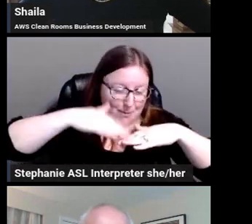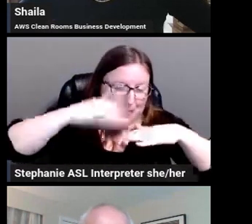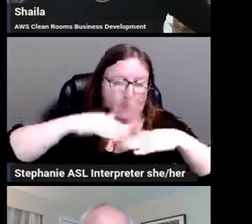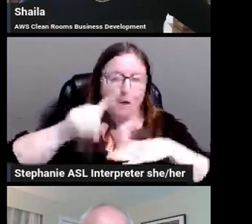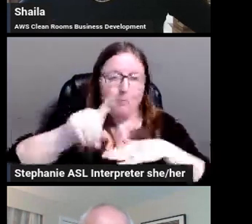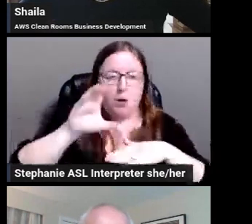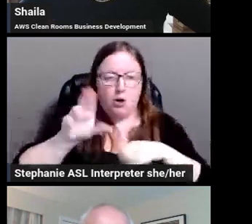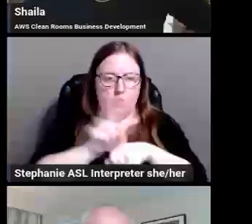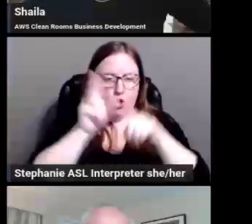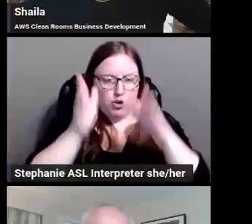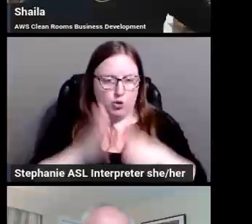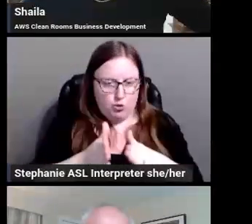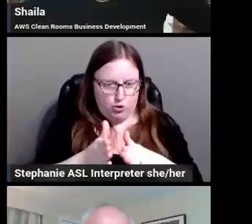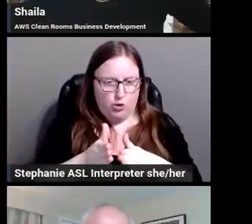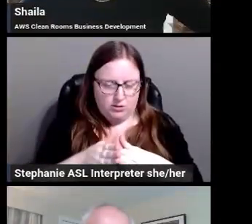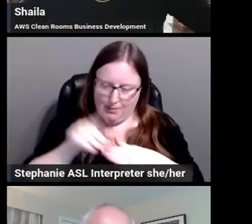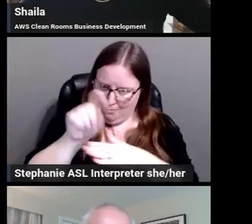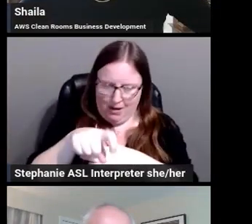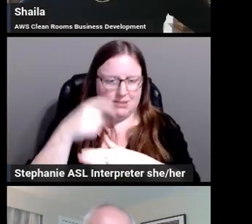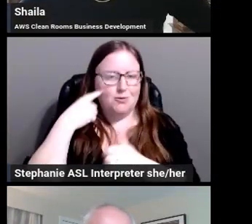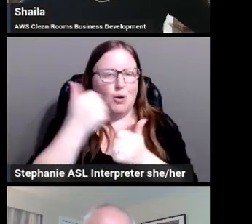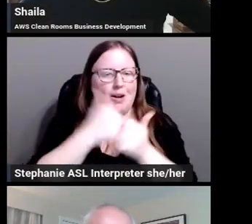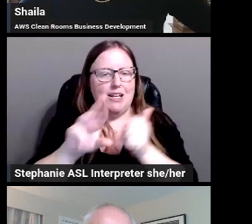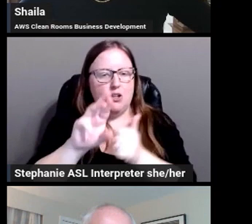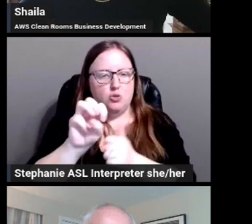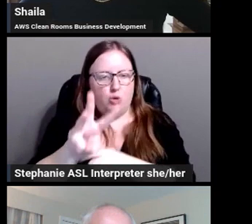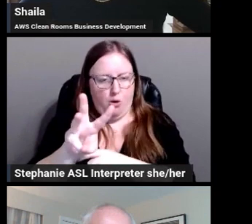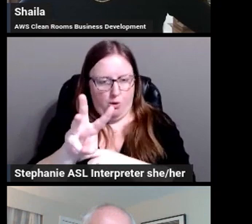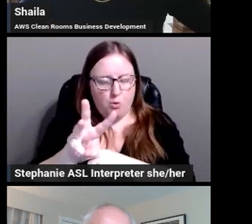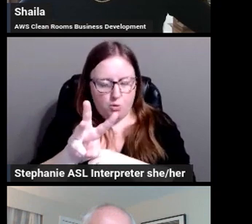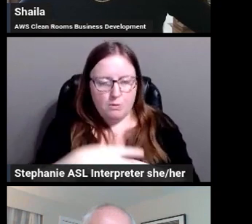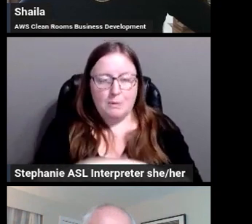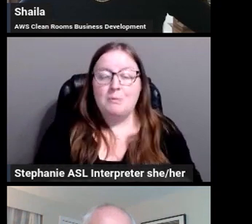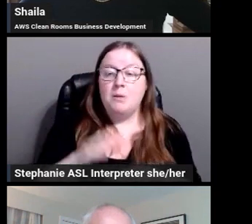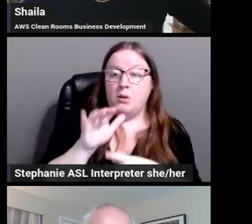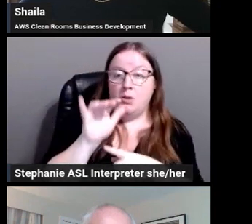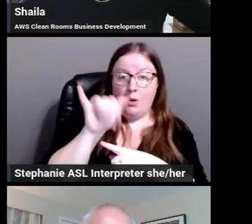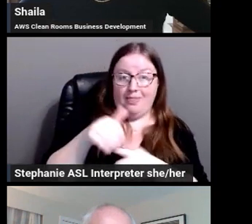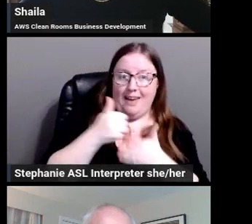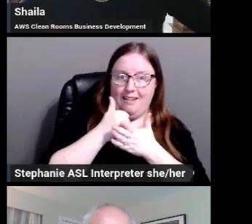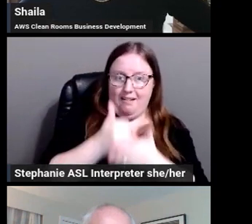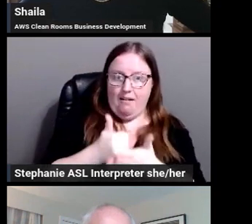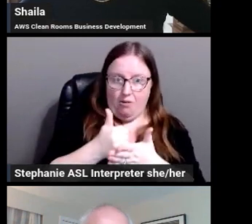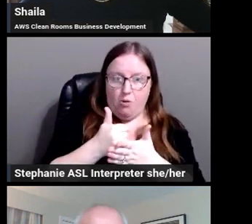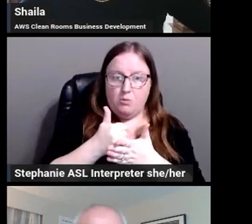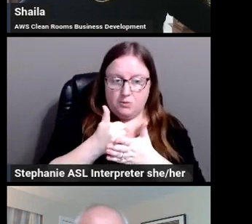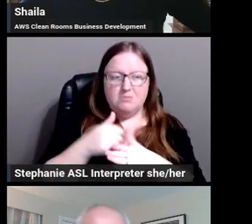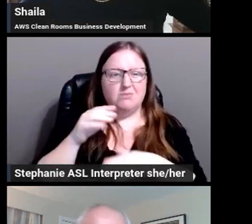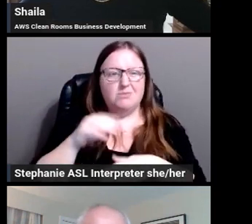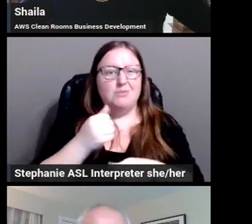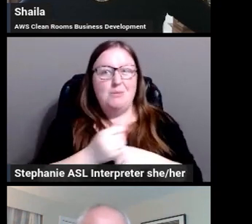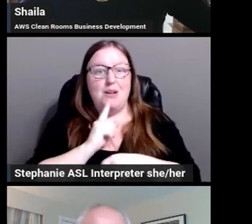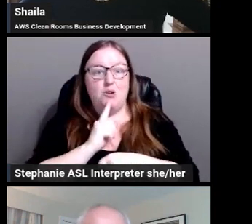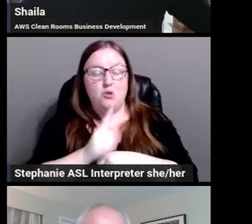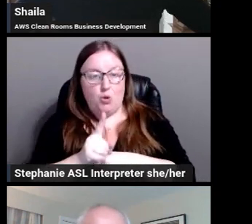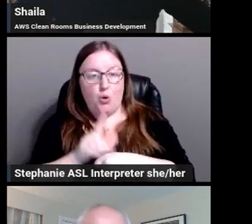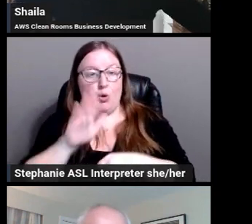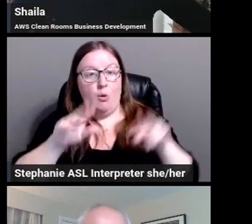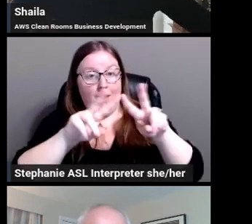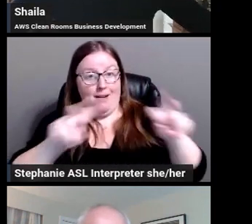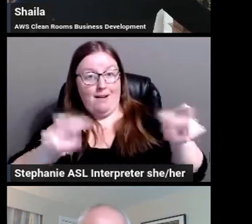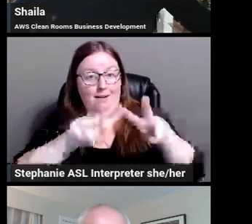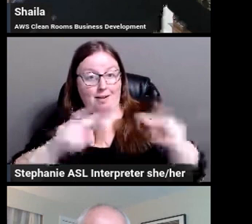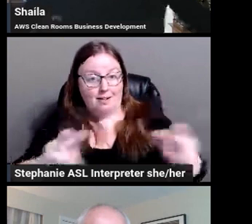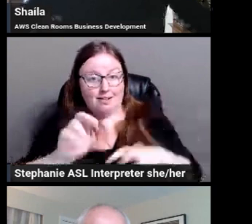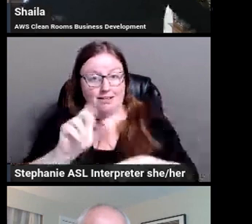users present in every row of that result. So that helps ensure that your analysis